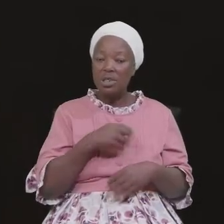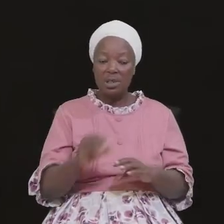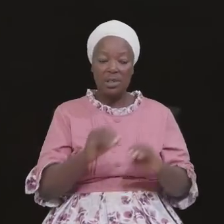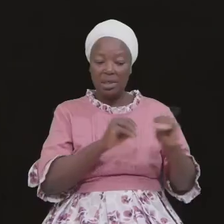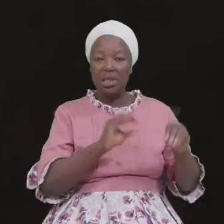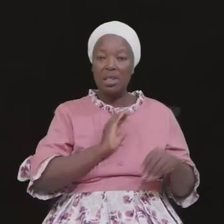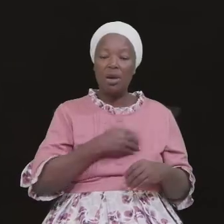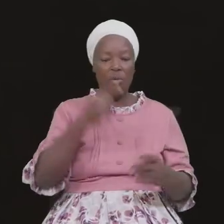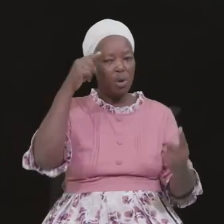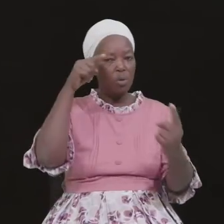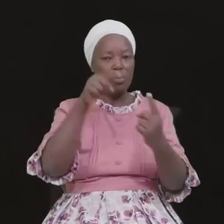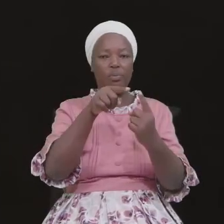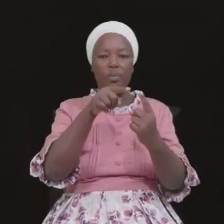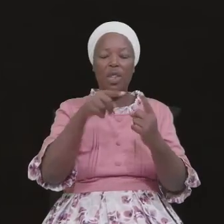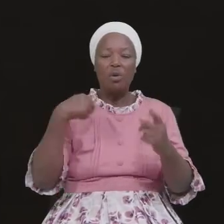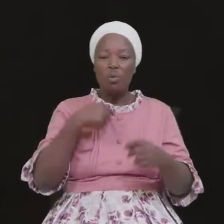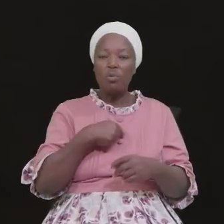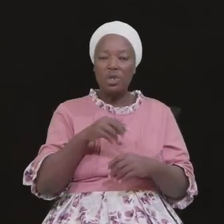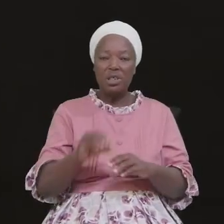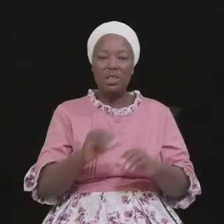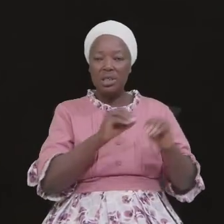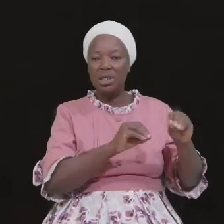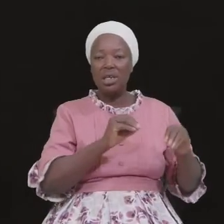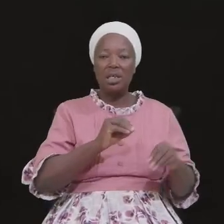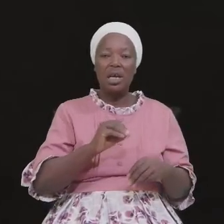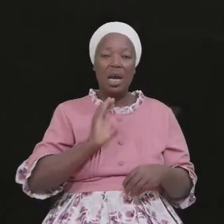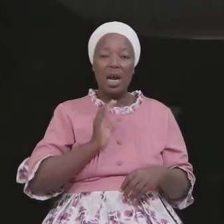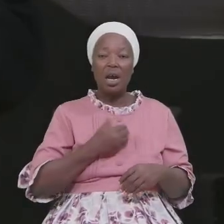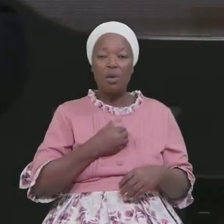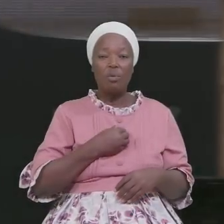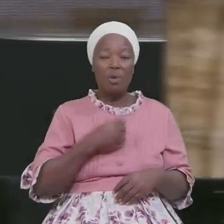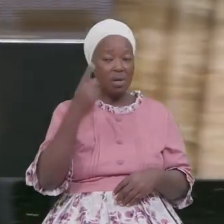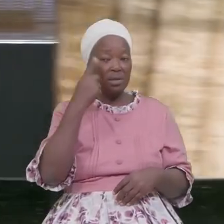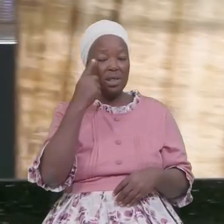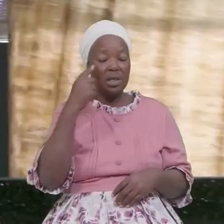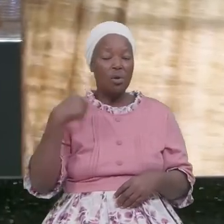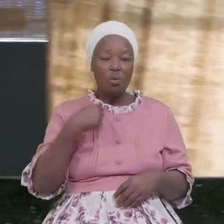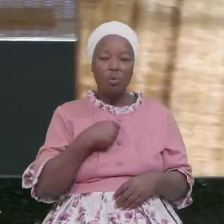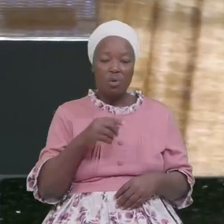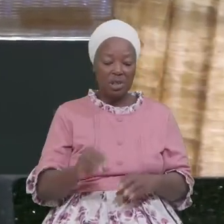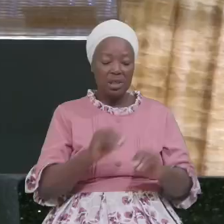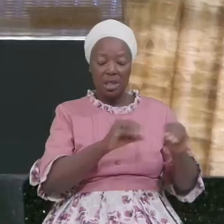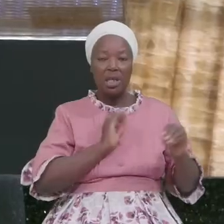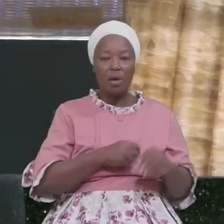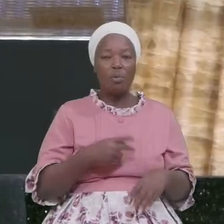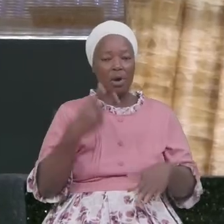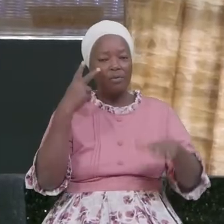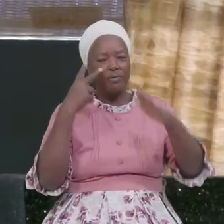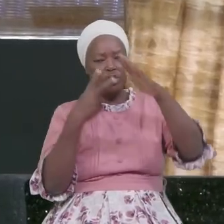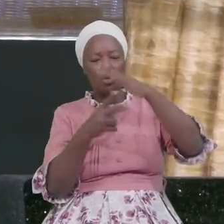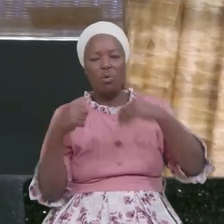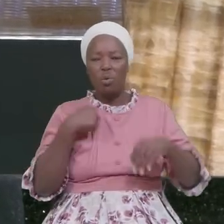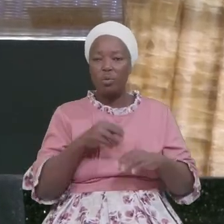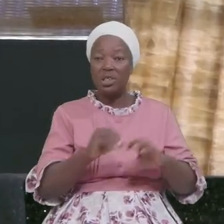our goal. We set our gaze. We set our vision. We set